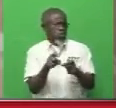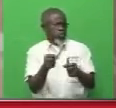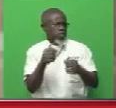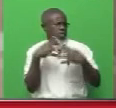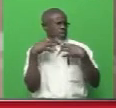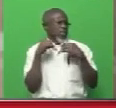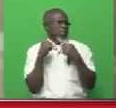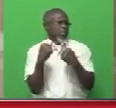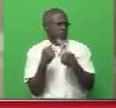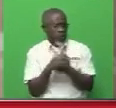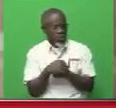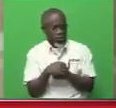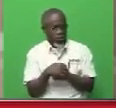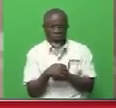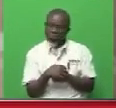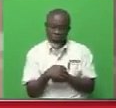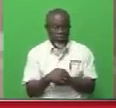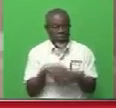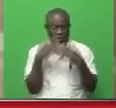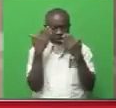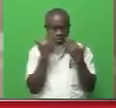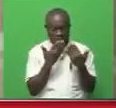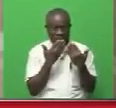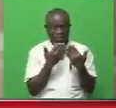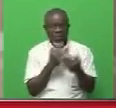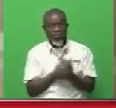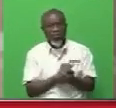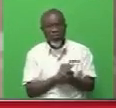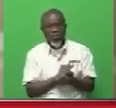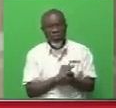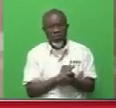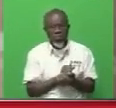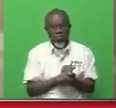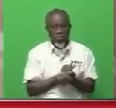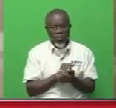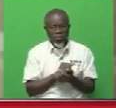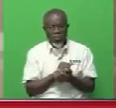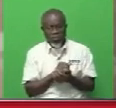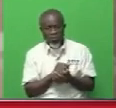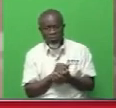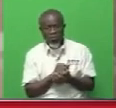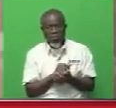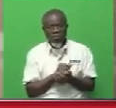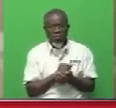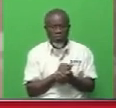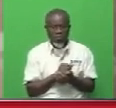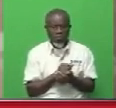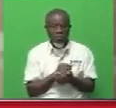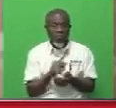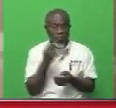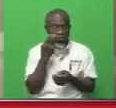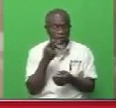Madam President, the sad thing about it is that when the Ramdeans, the Rambarans, and the Ramlogans of this country overcome what is meant